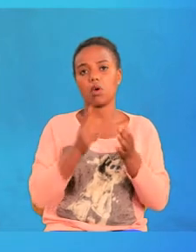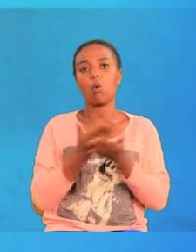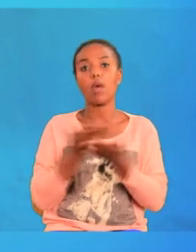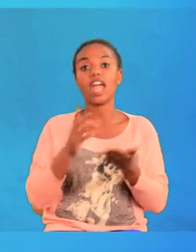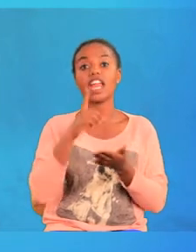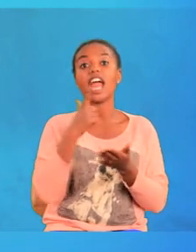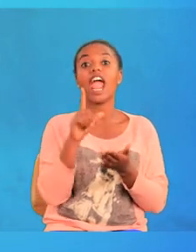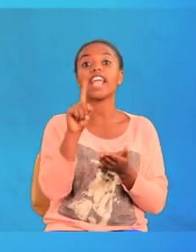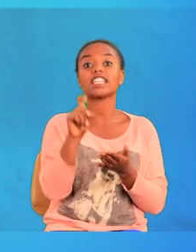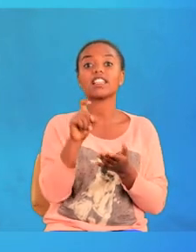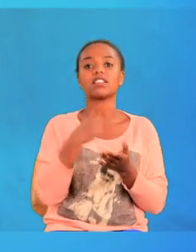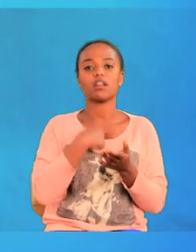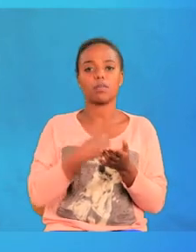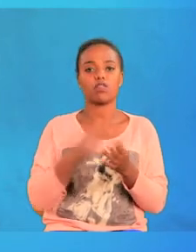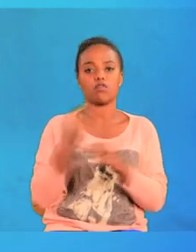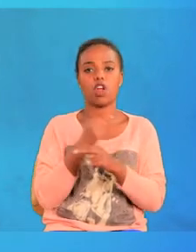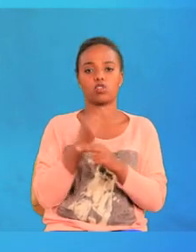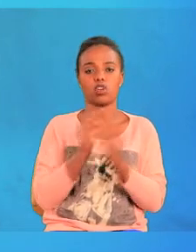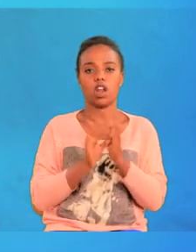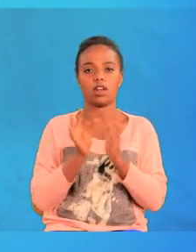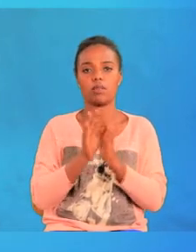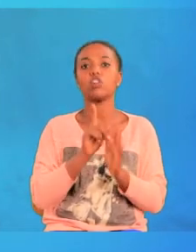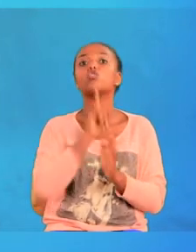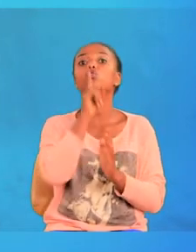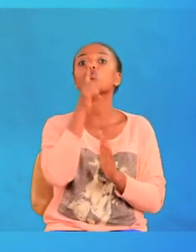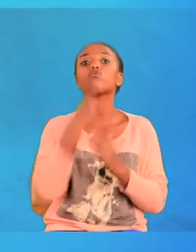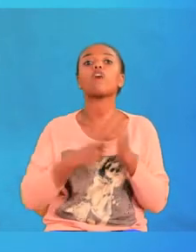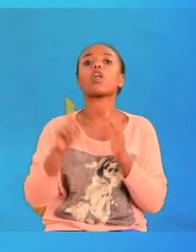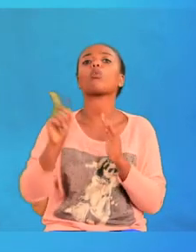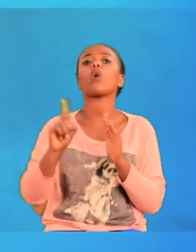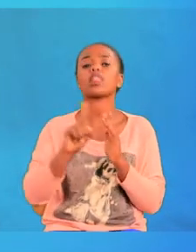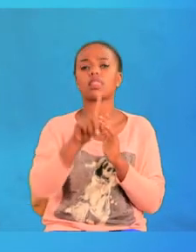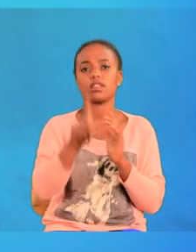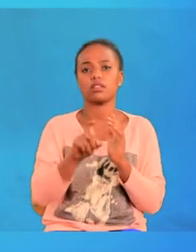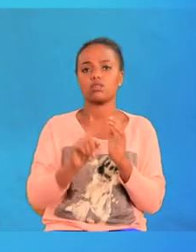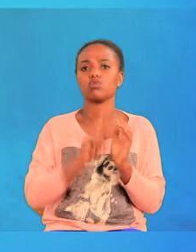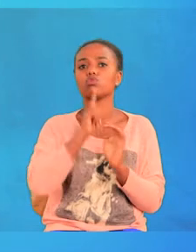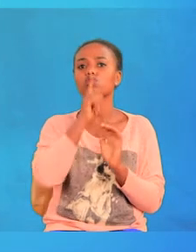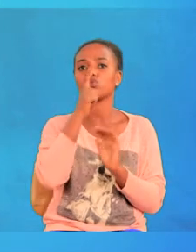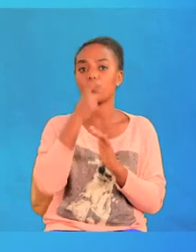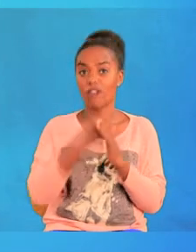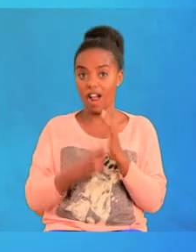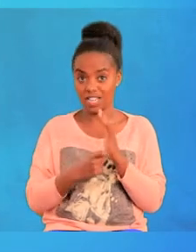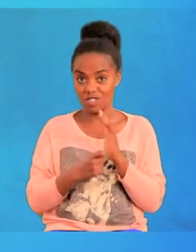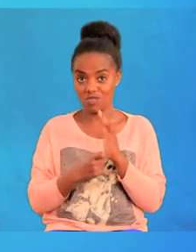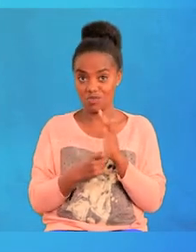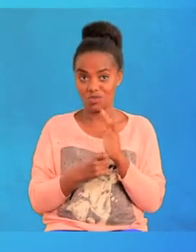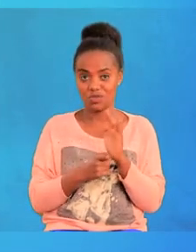of natural number. So what will be this truth value? The truth value,